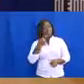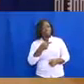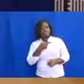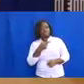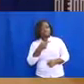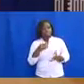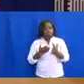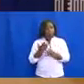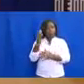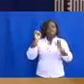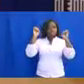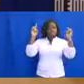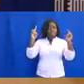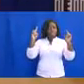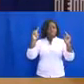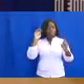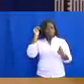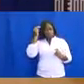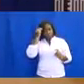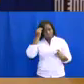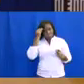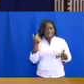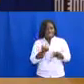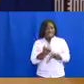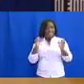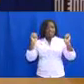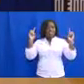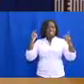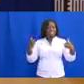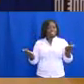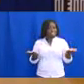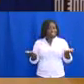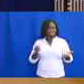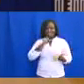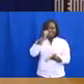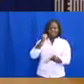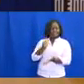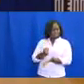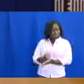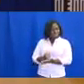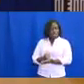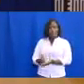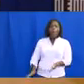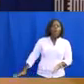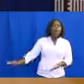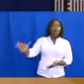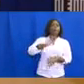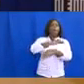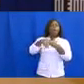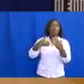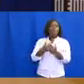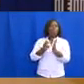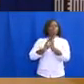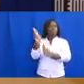through the Ministry of Education and the Ghana Education Service, has ensured that all tertiary